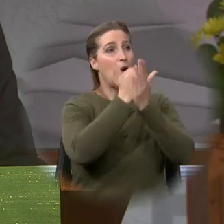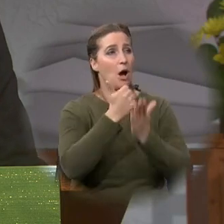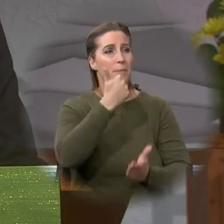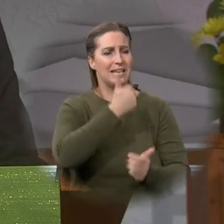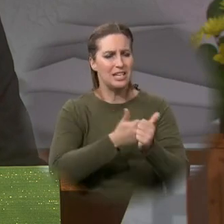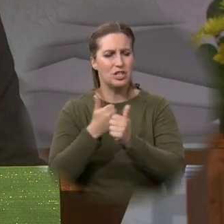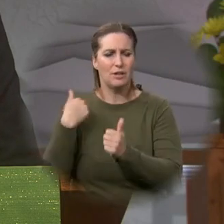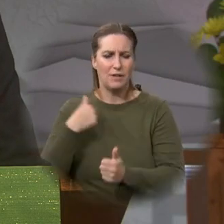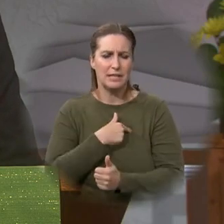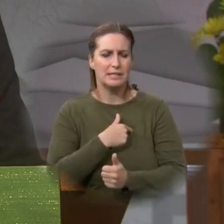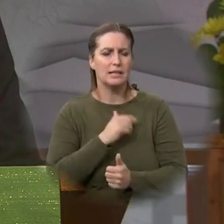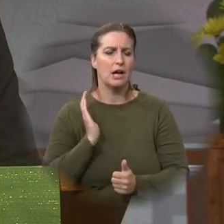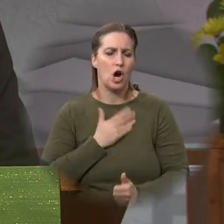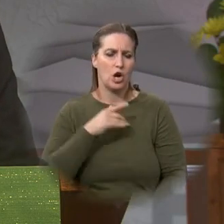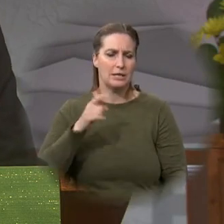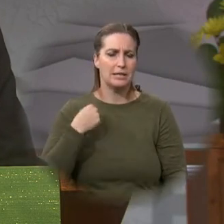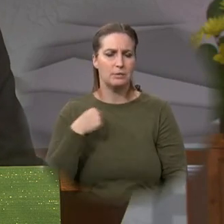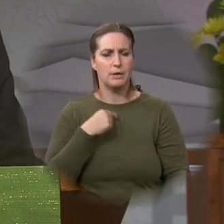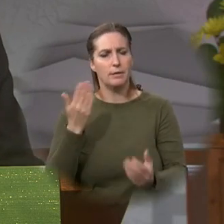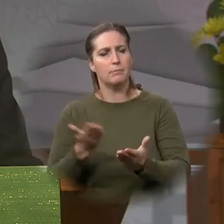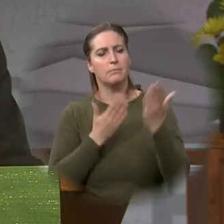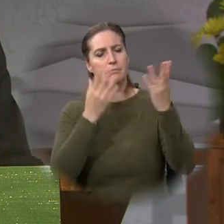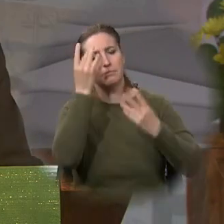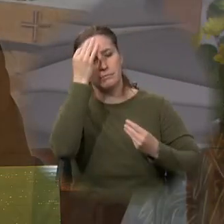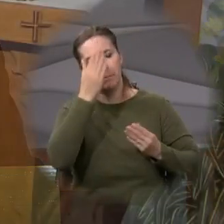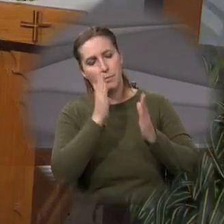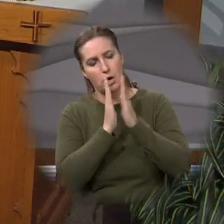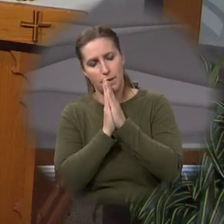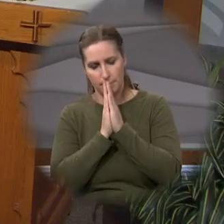us in our own needs, we offer in silence.